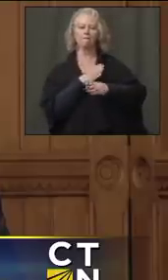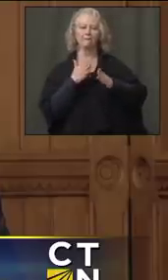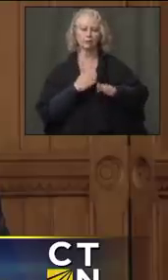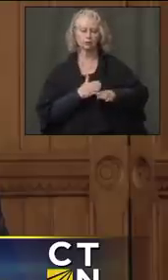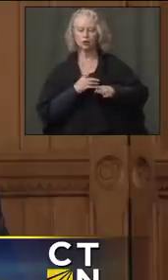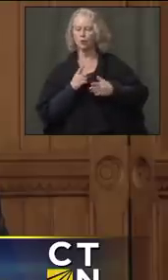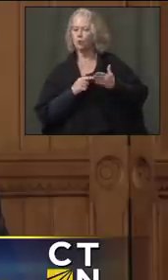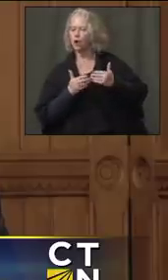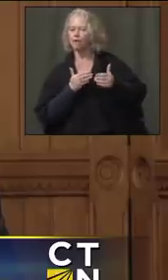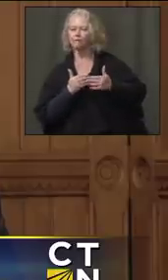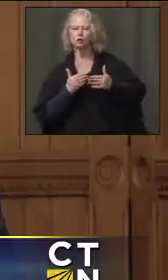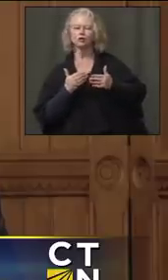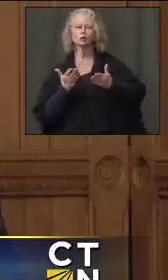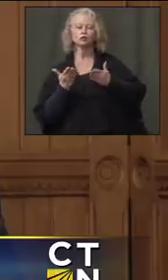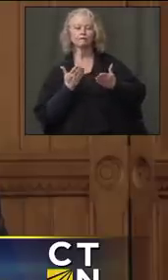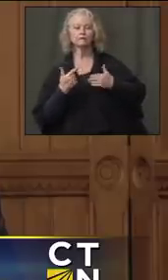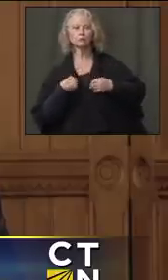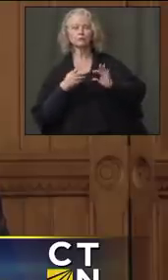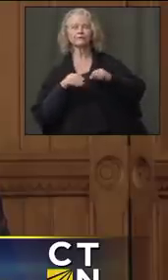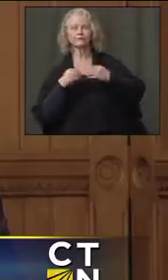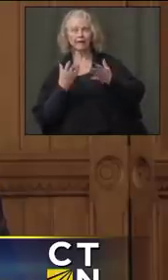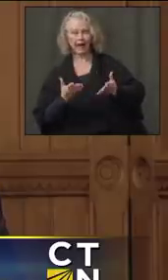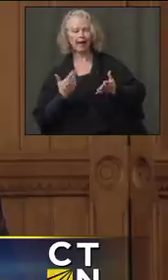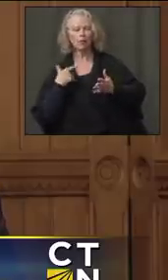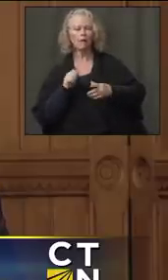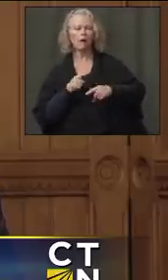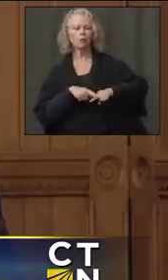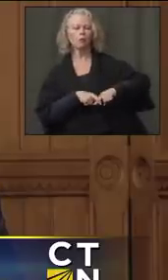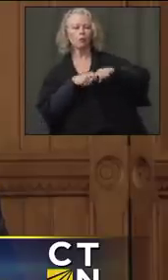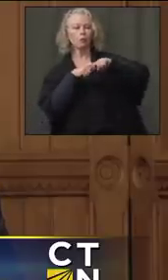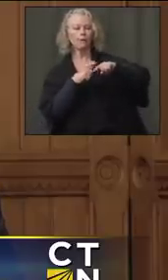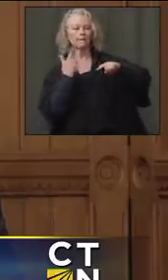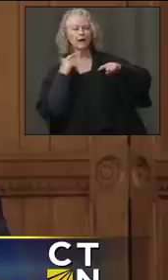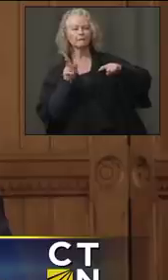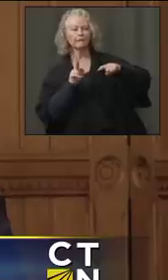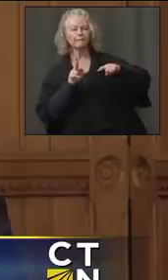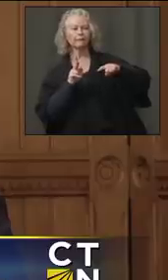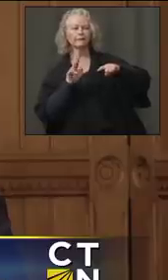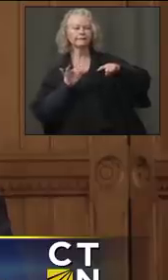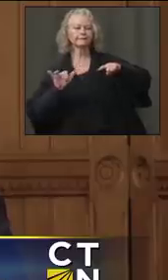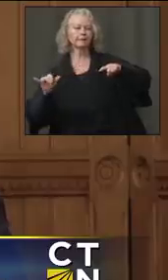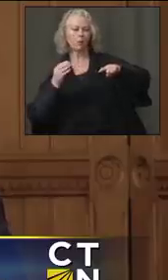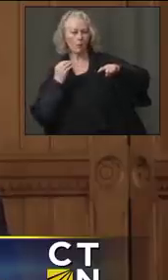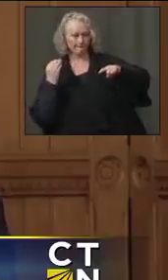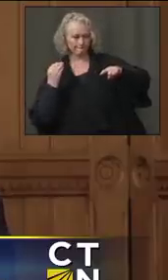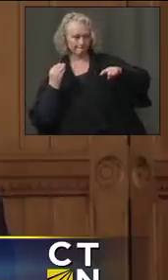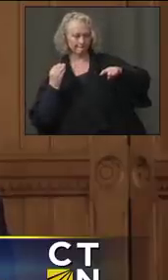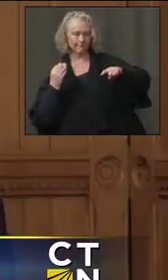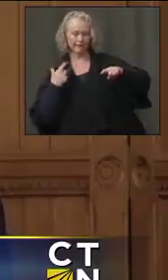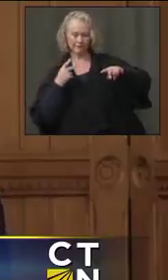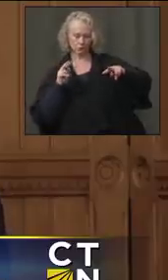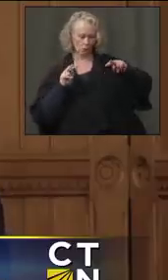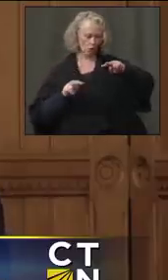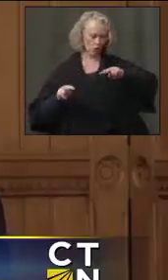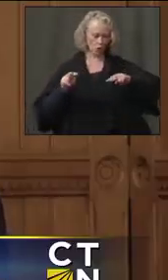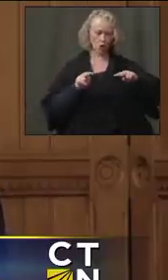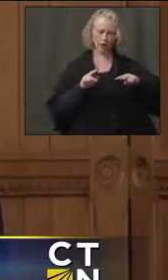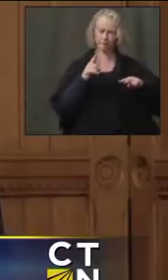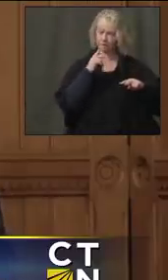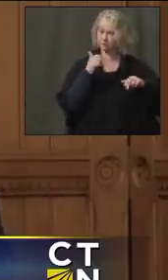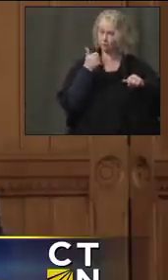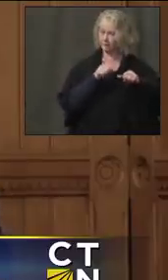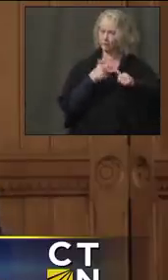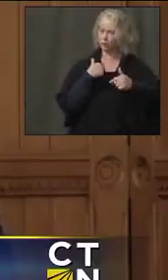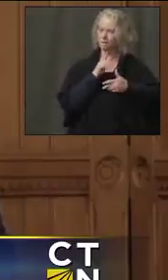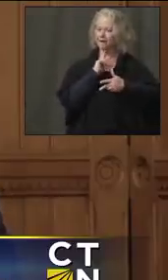we provide that we've had to discontinue because people have been working from home, and looking selectively, consistent with the overall guidance for phase 1 around looking to